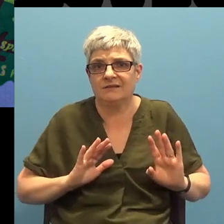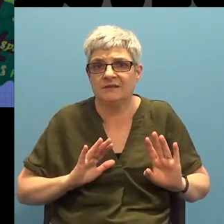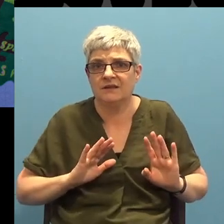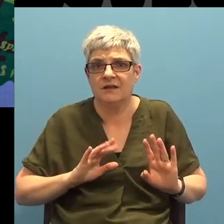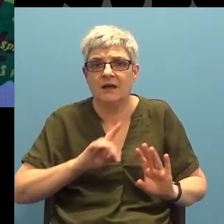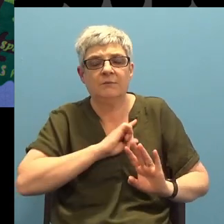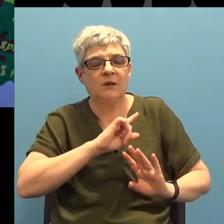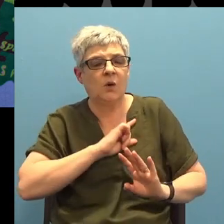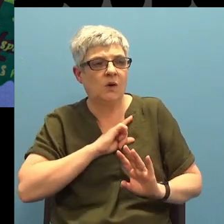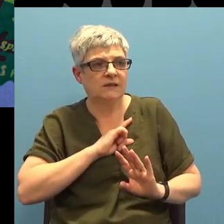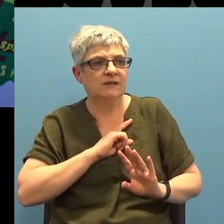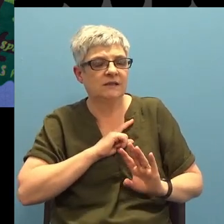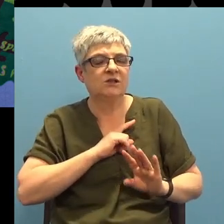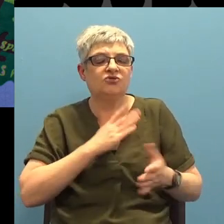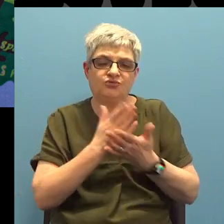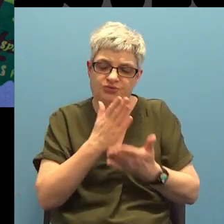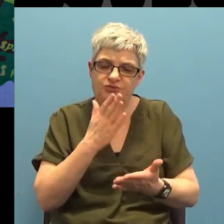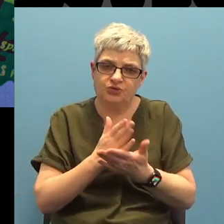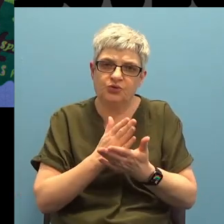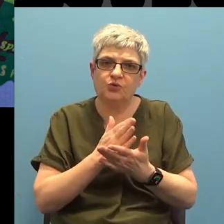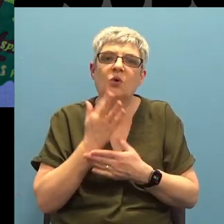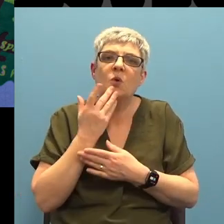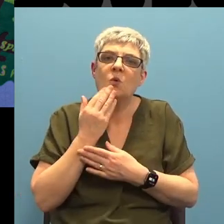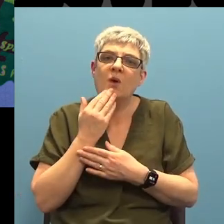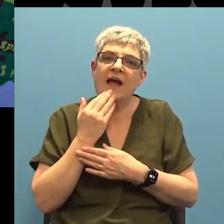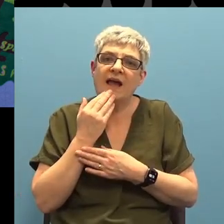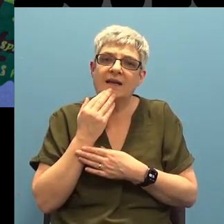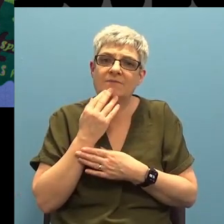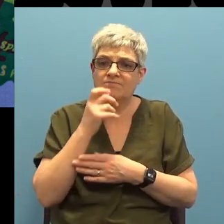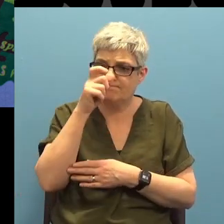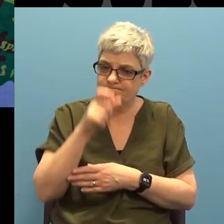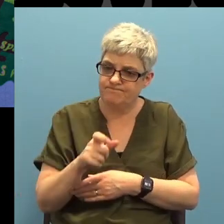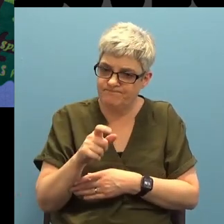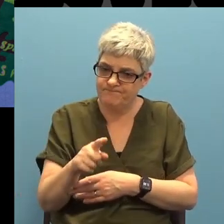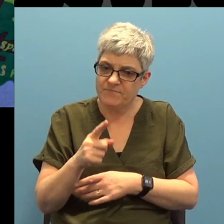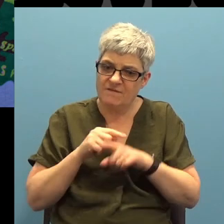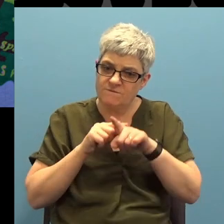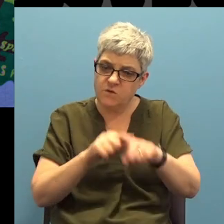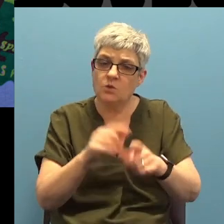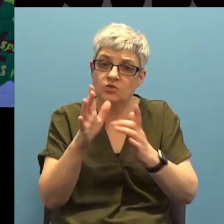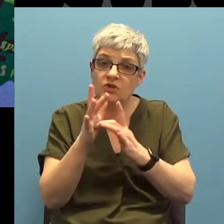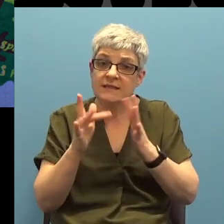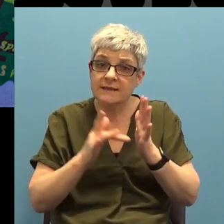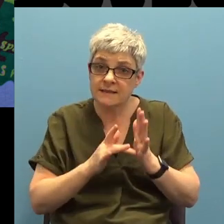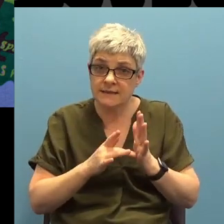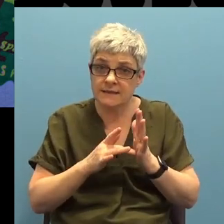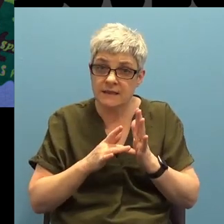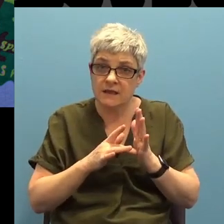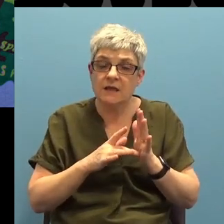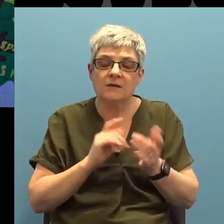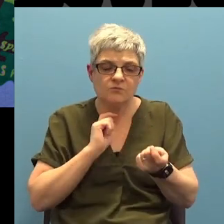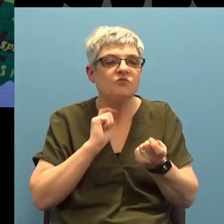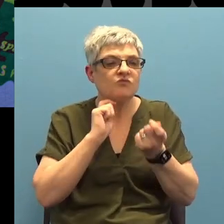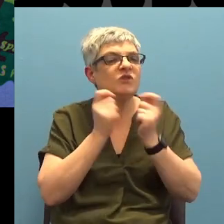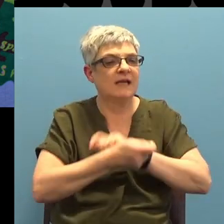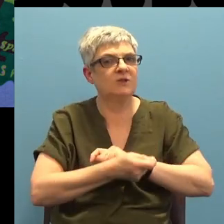Because it's entirely true that when a person becomes a follower of Jesus, it changes